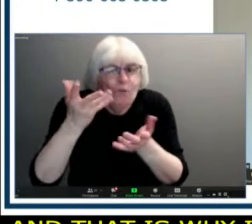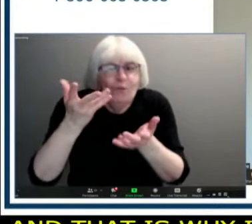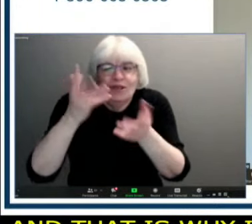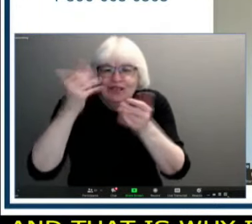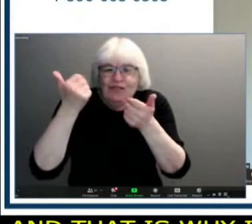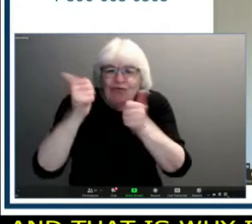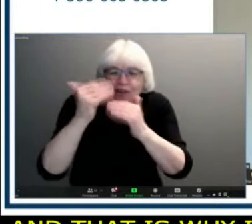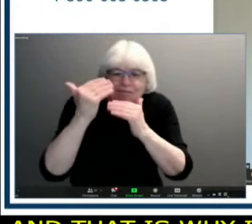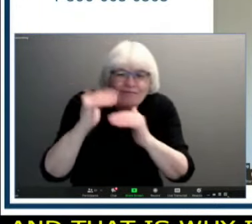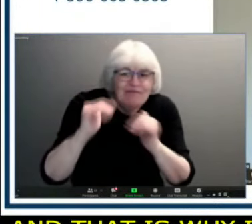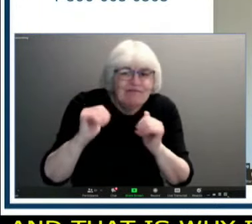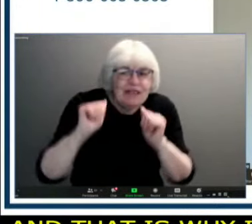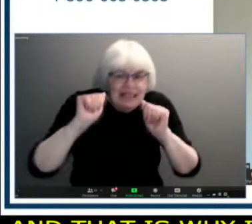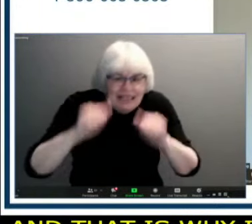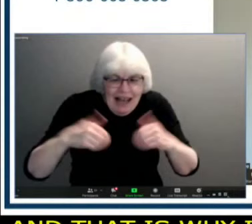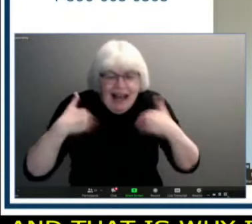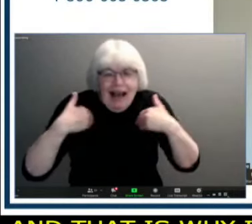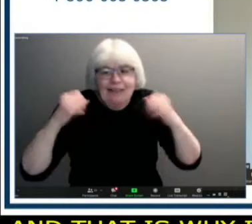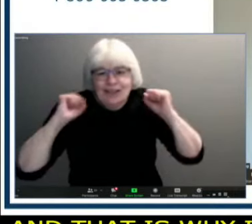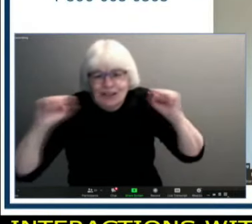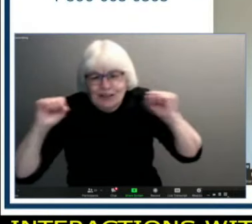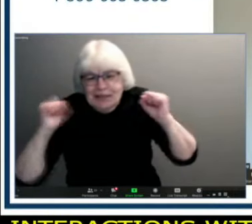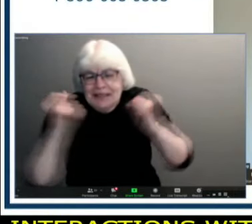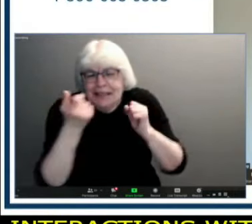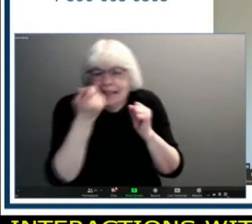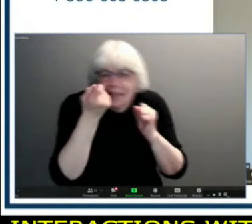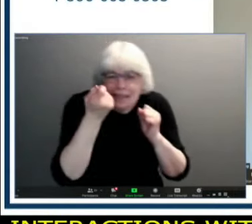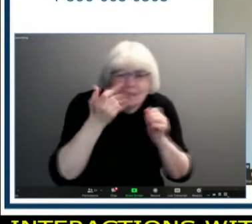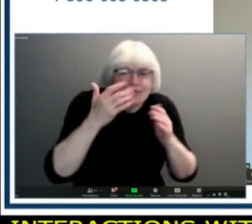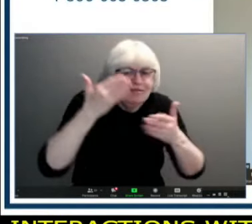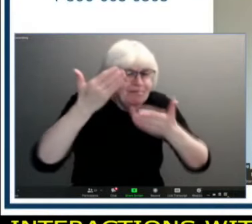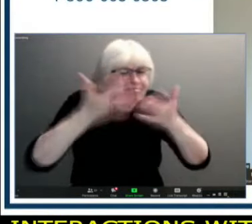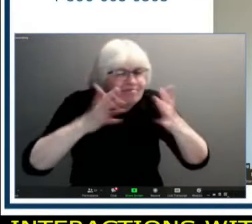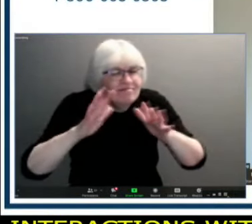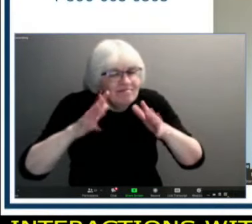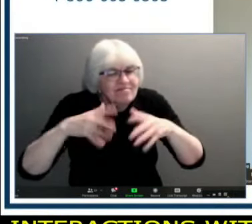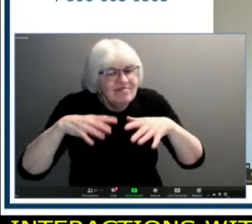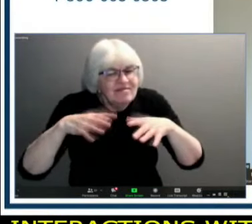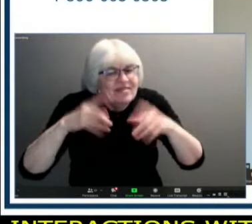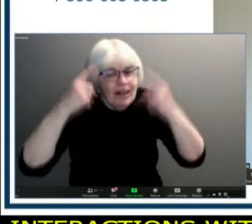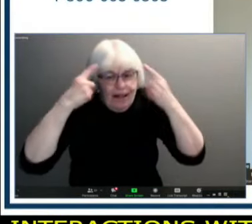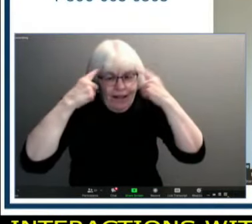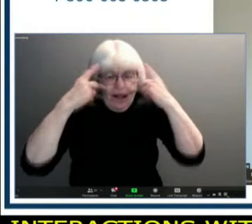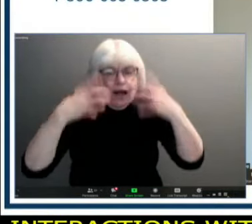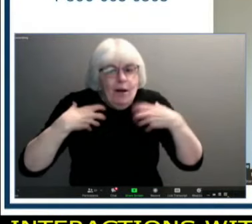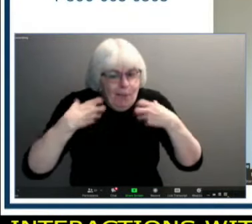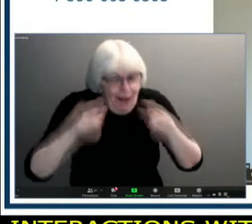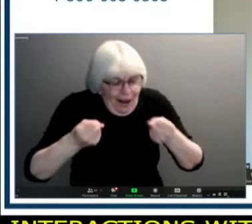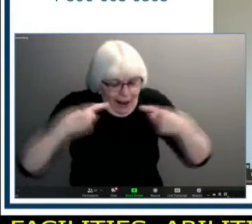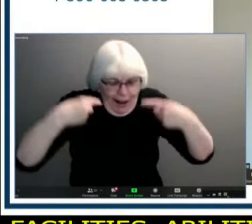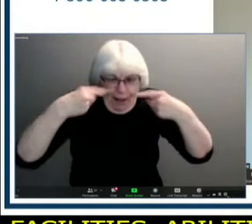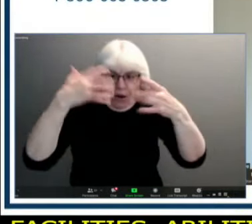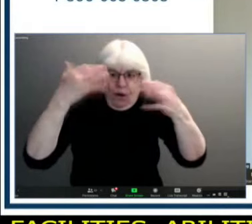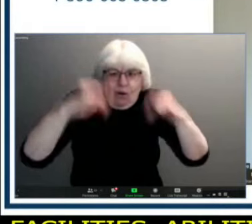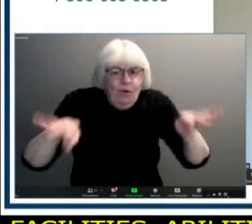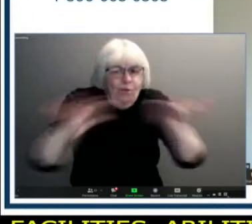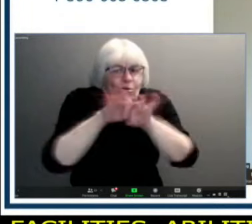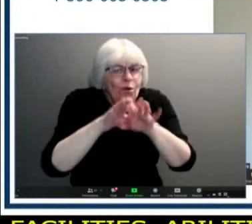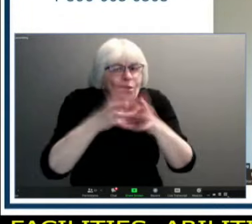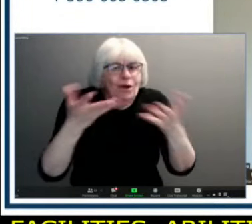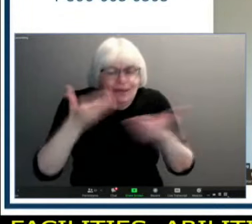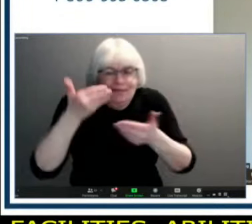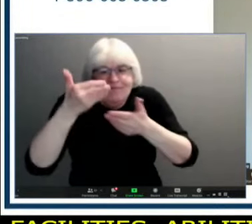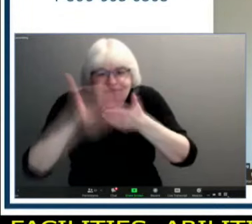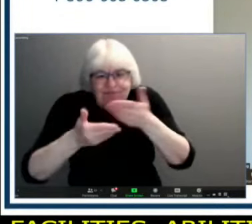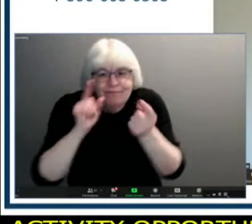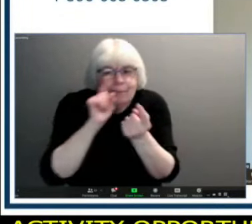activity opportunities for their mental, physical health and connecting with others. So again, it's